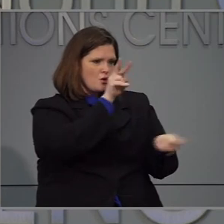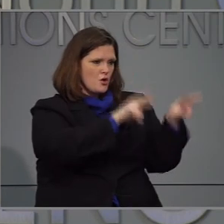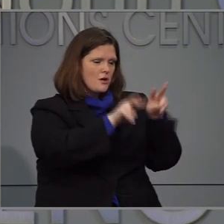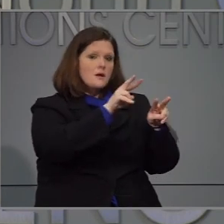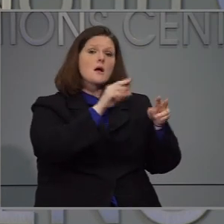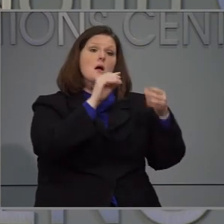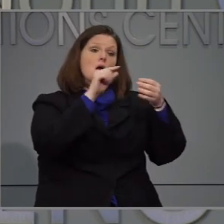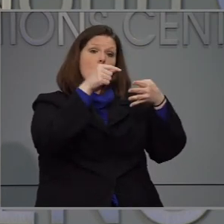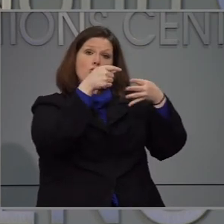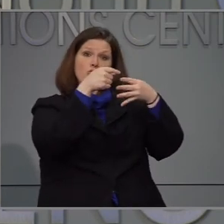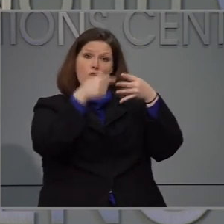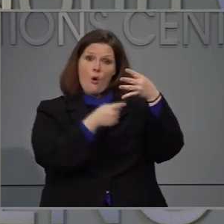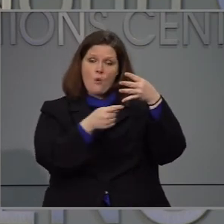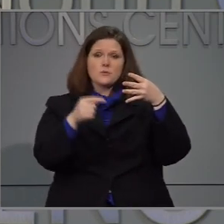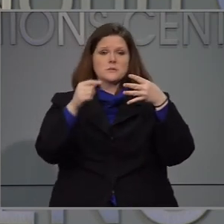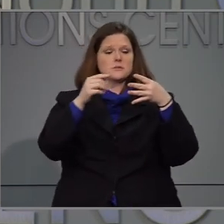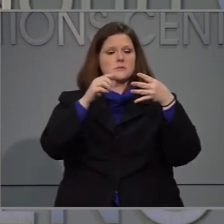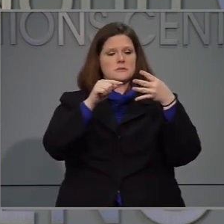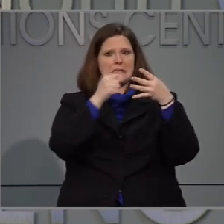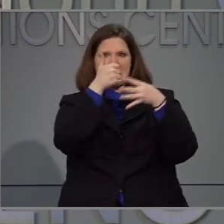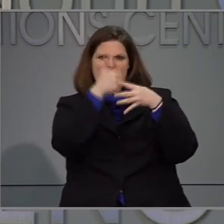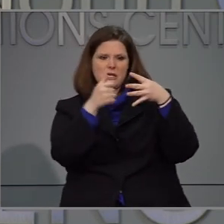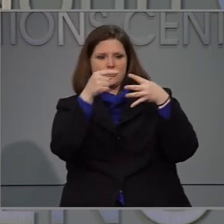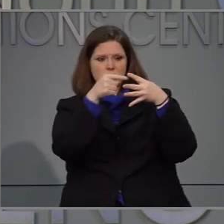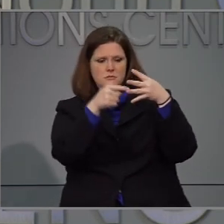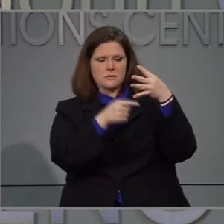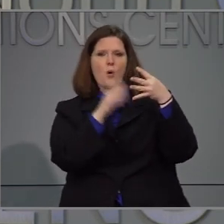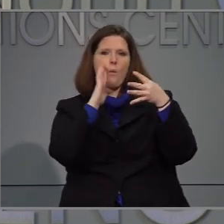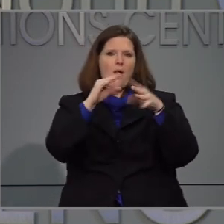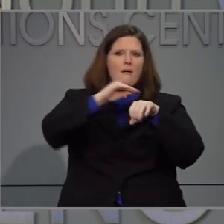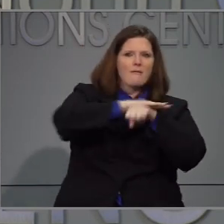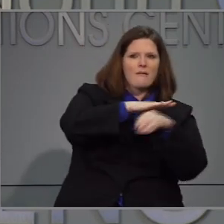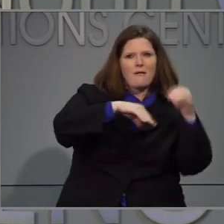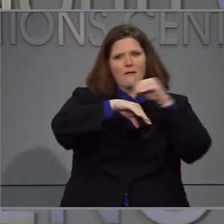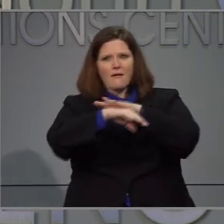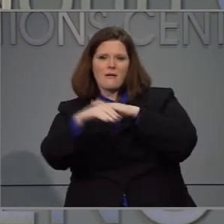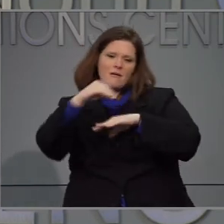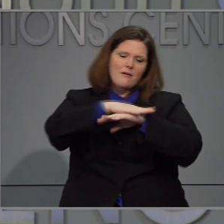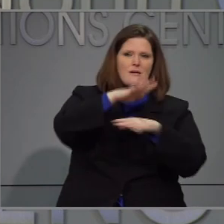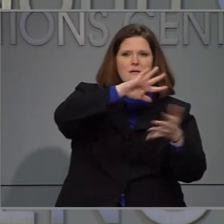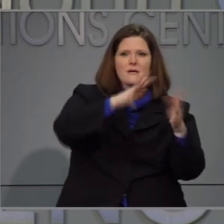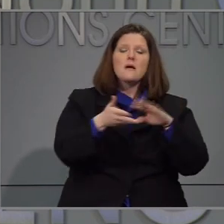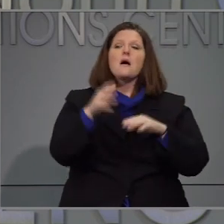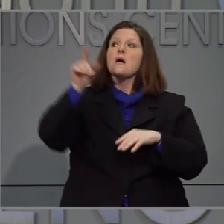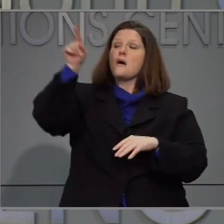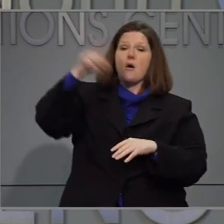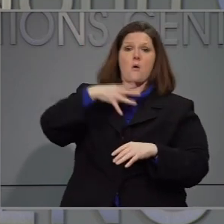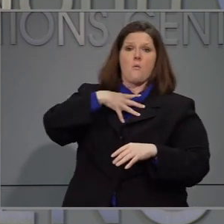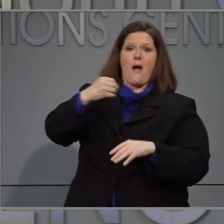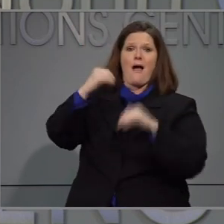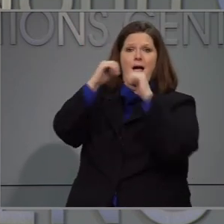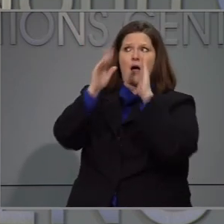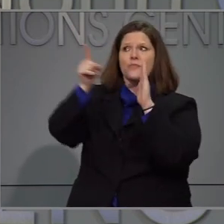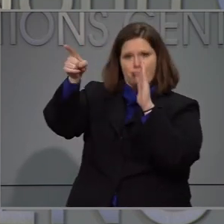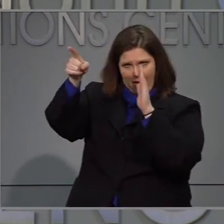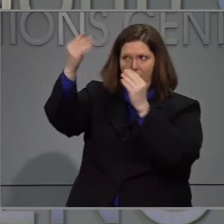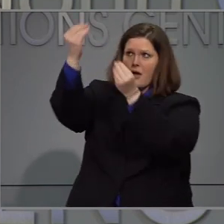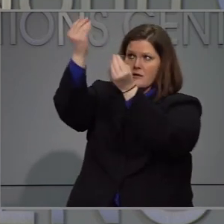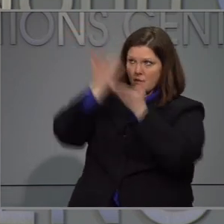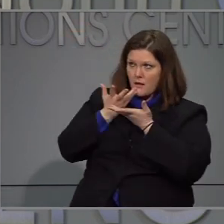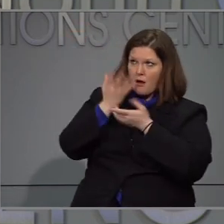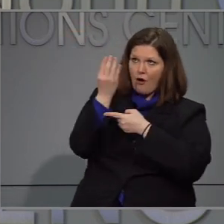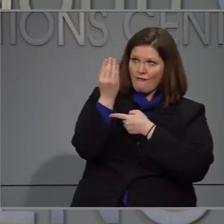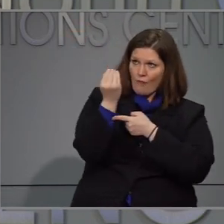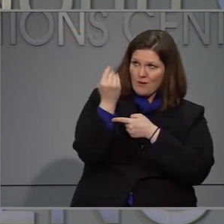of positive cases, which is something that the White House told us we needed to do over a 14-day period, needing to be in